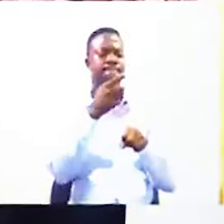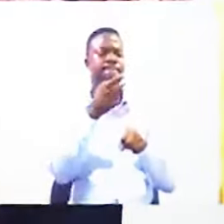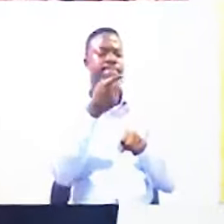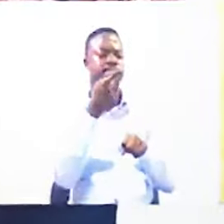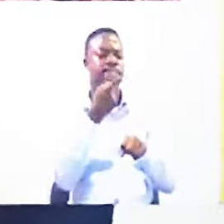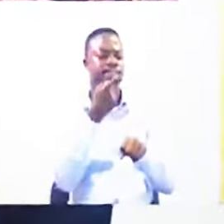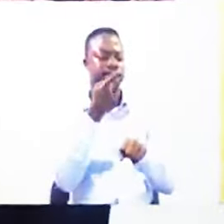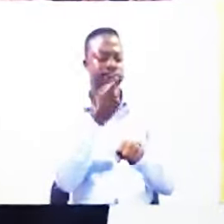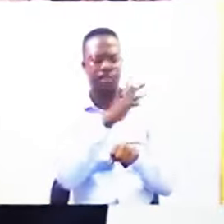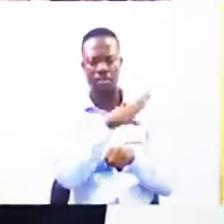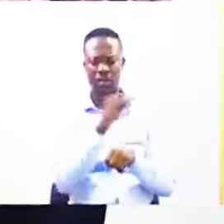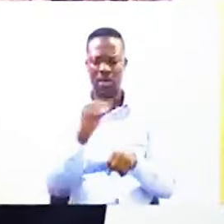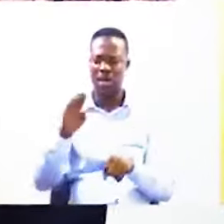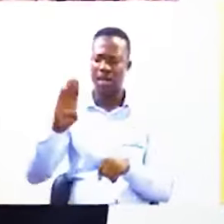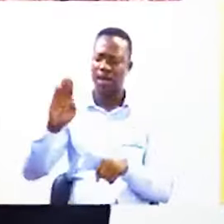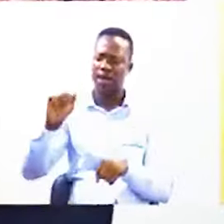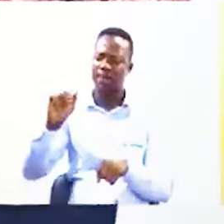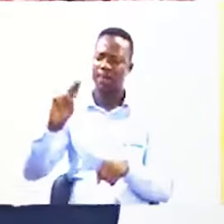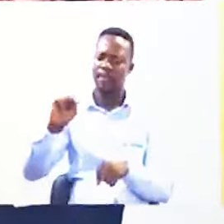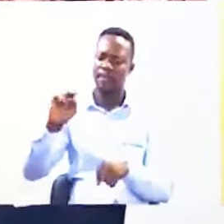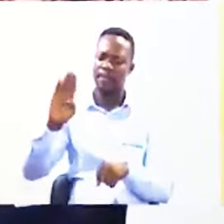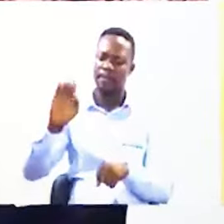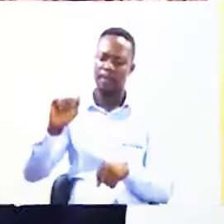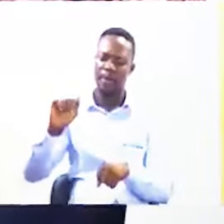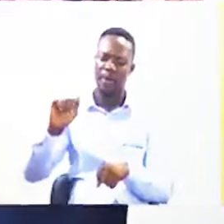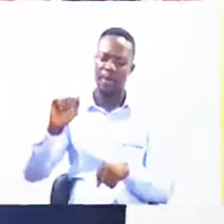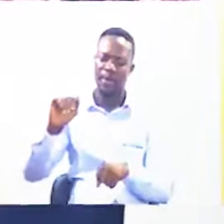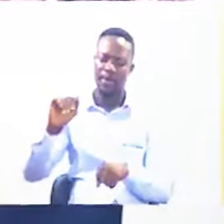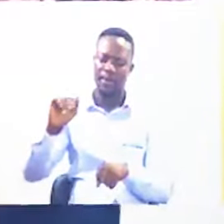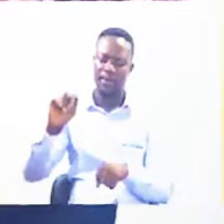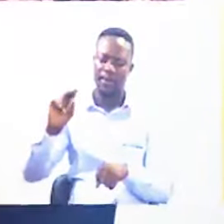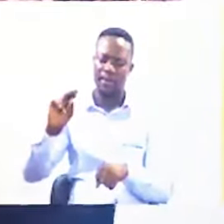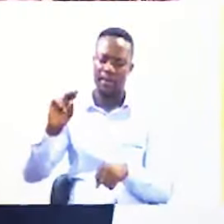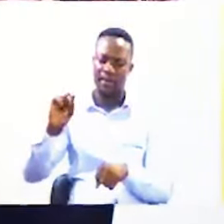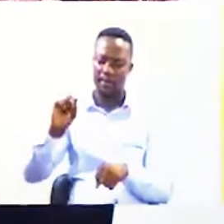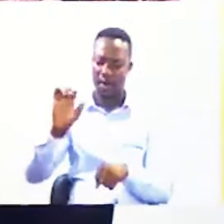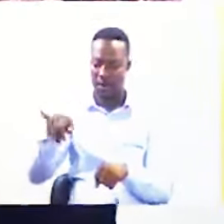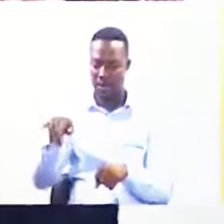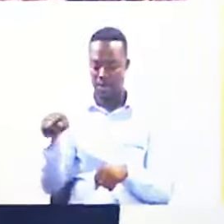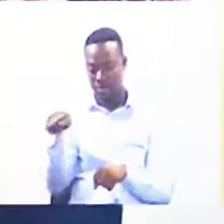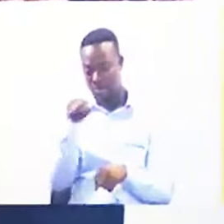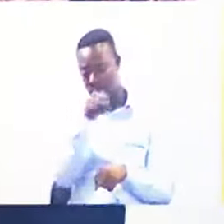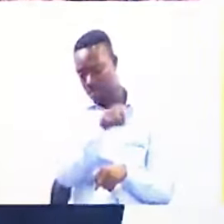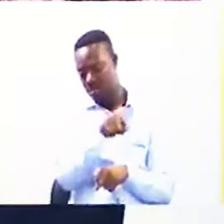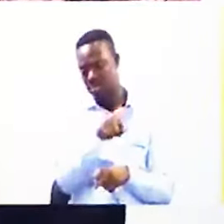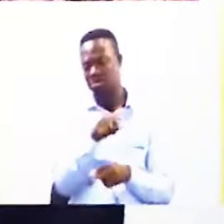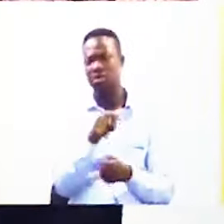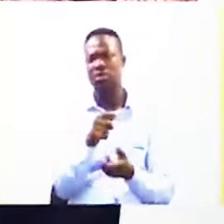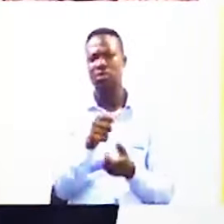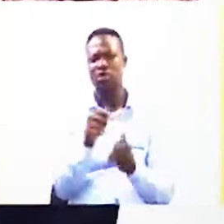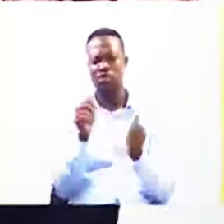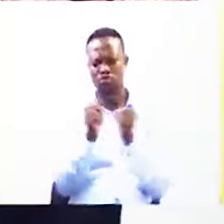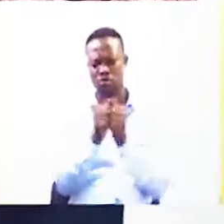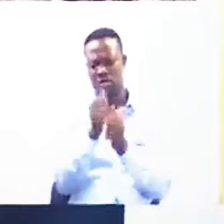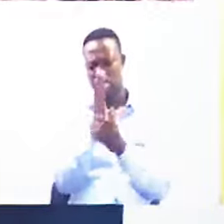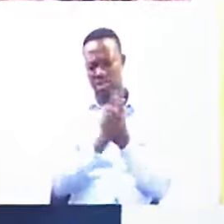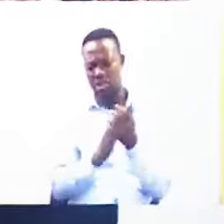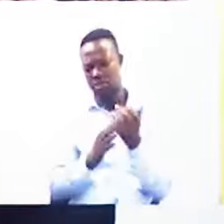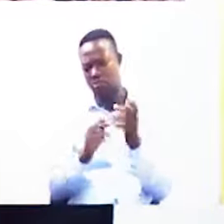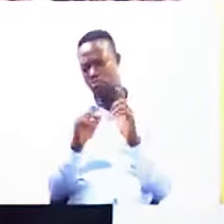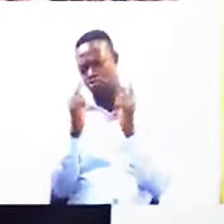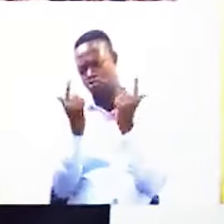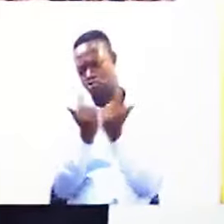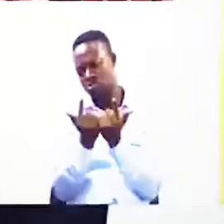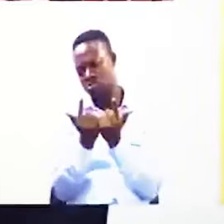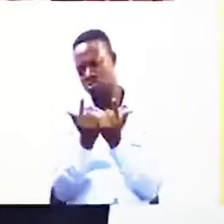and debate with them. So Paul and Barnabas were appointed along with some other believers to